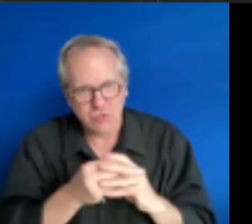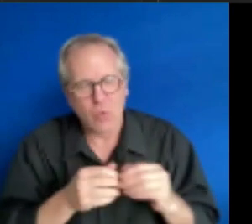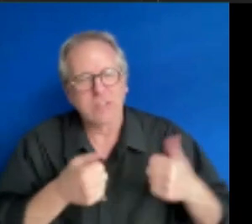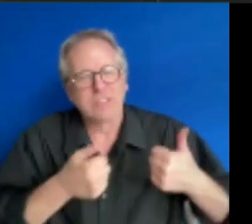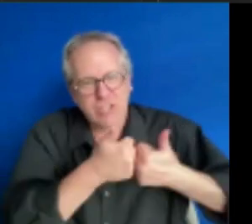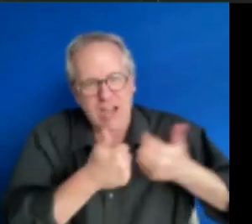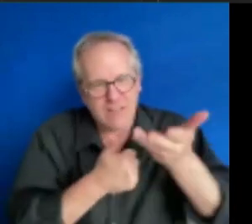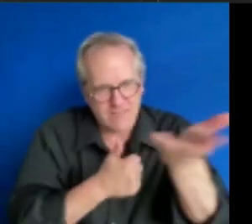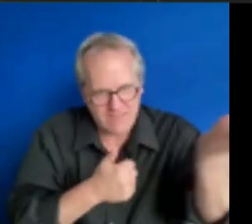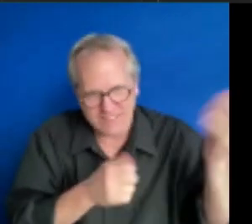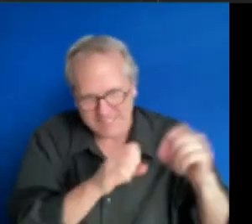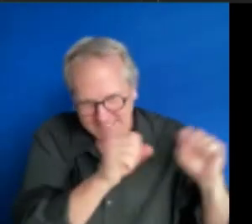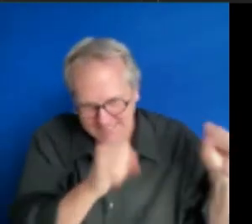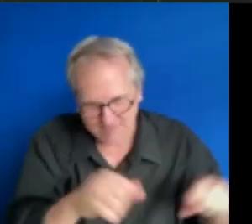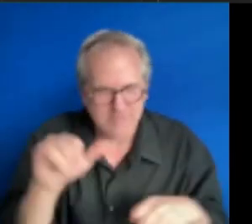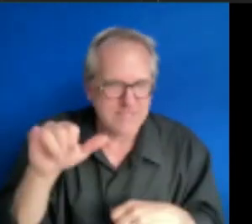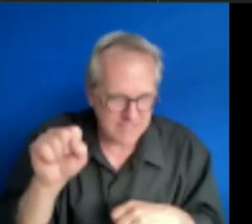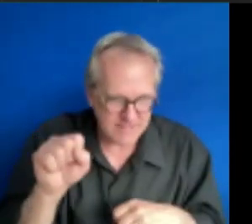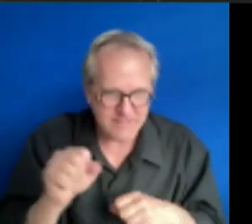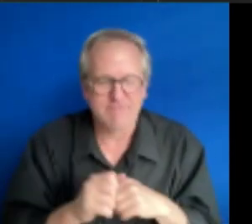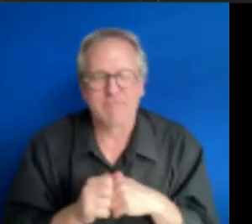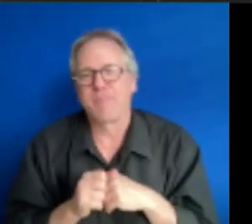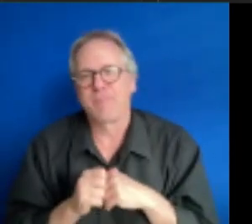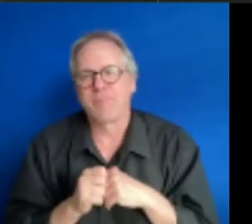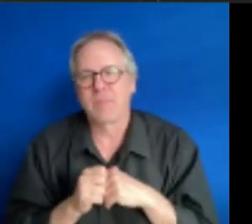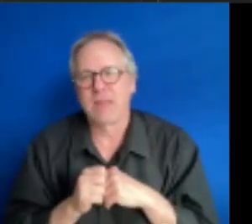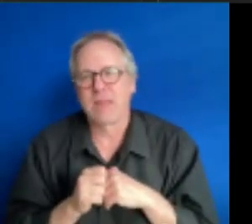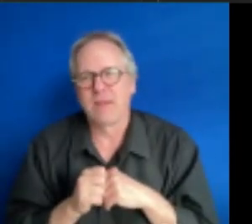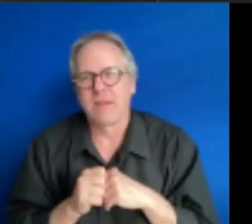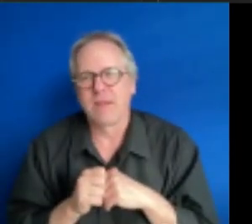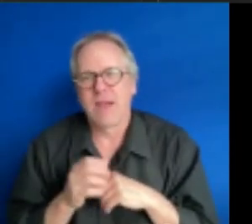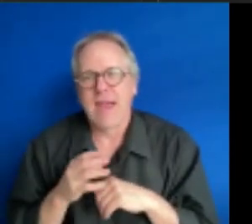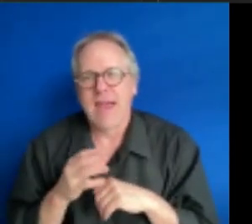I've mentioned, through storytelling.